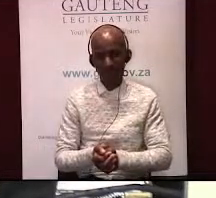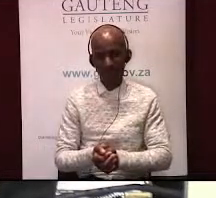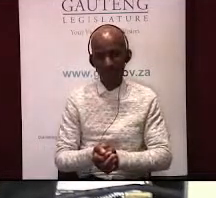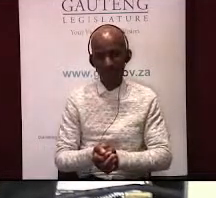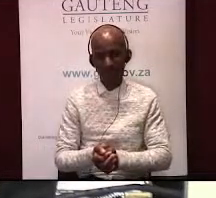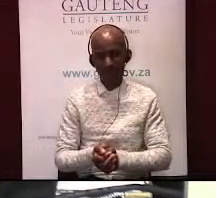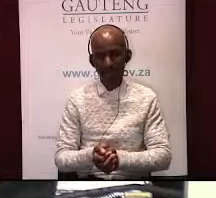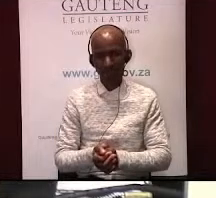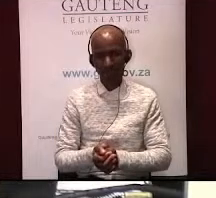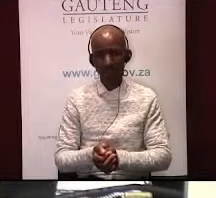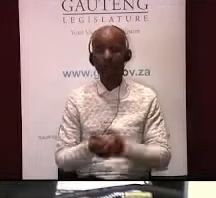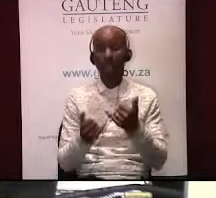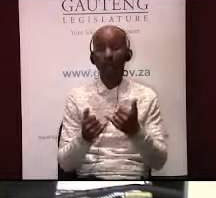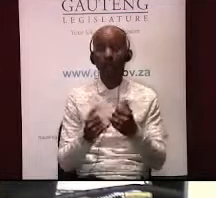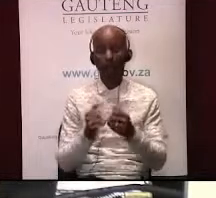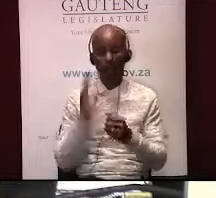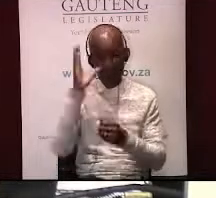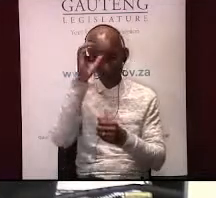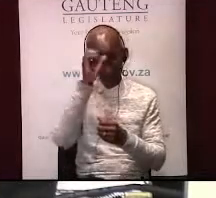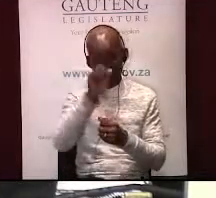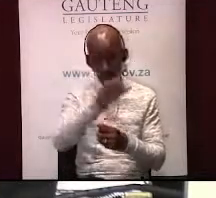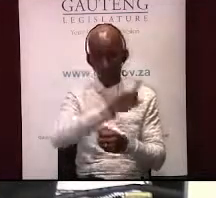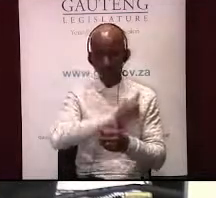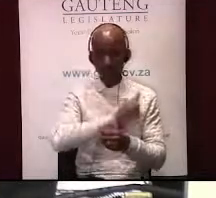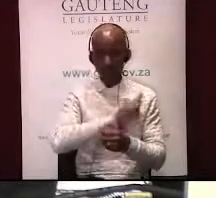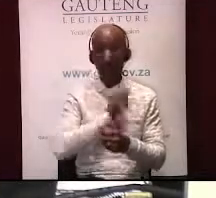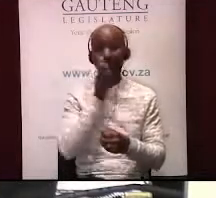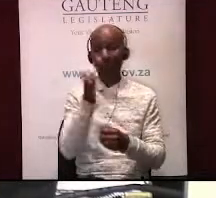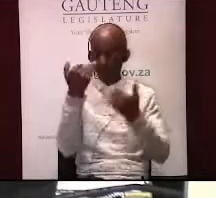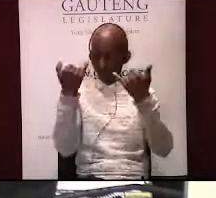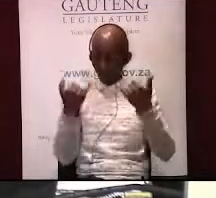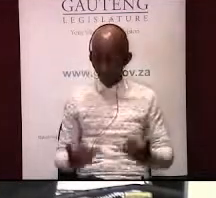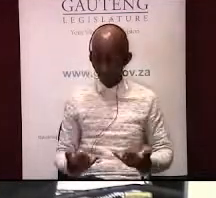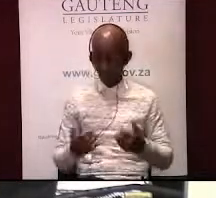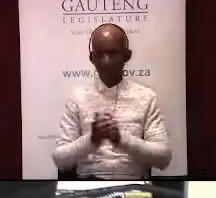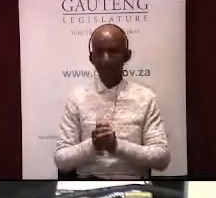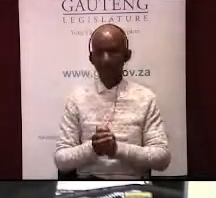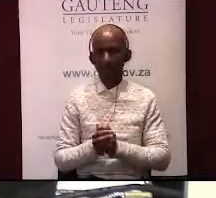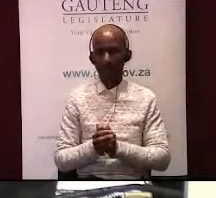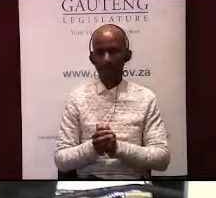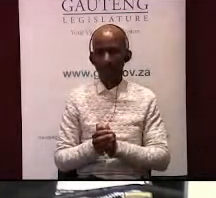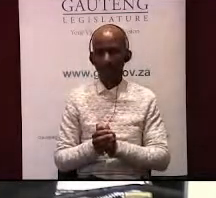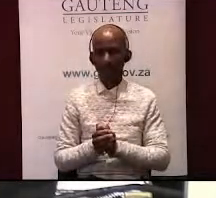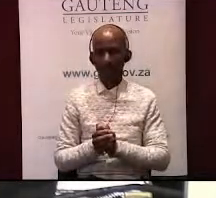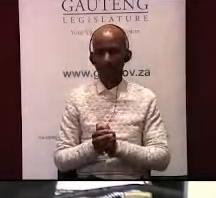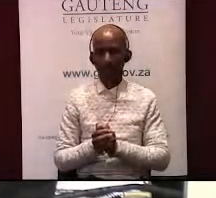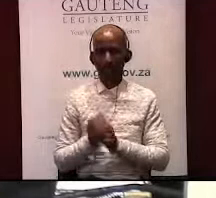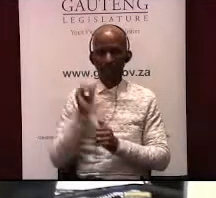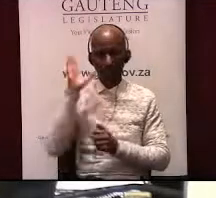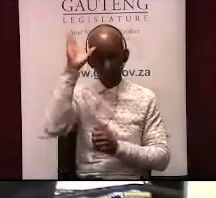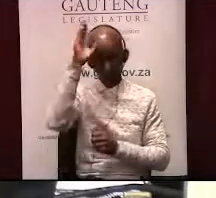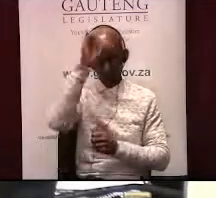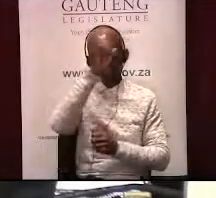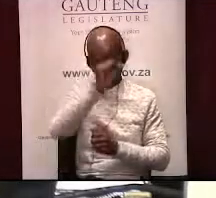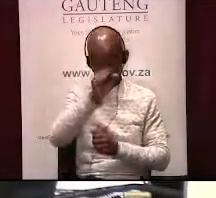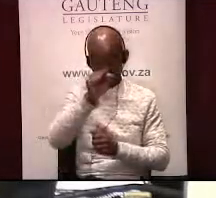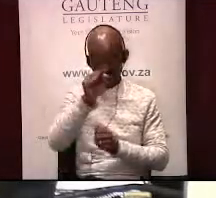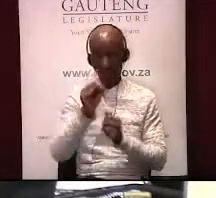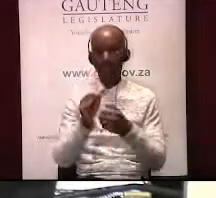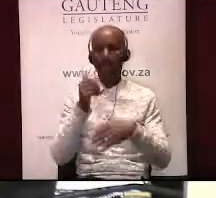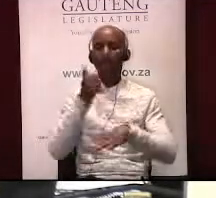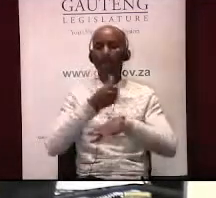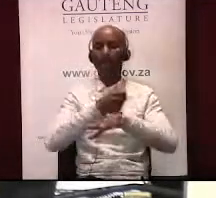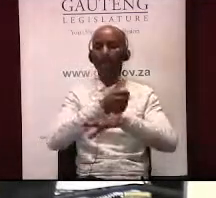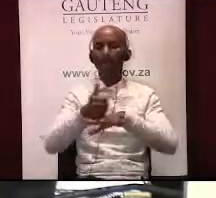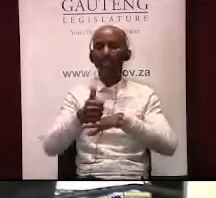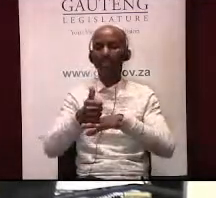And let me perhaps zoom into why we are here today. The faith-based sector, as you know, is